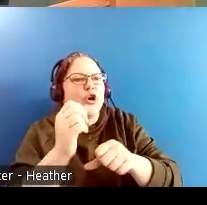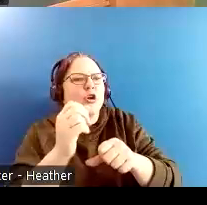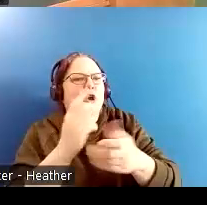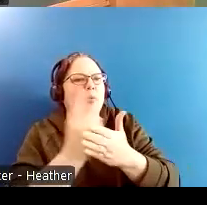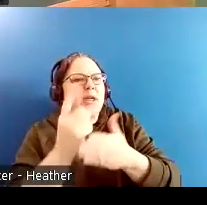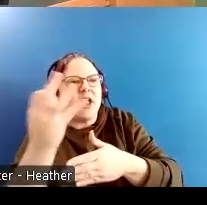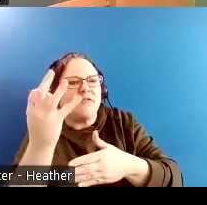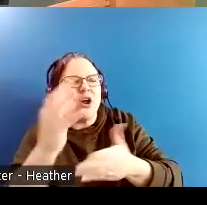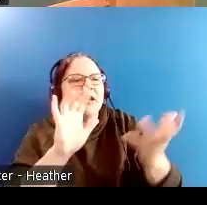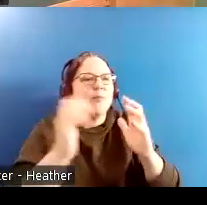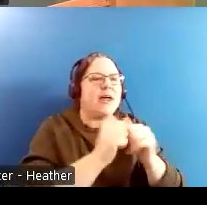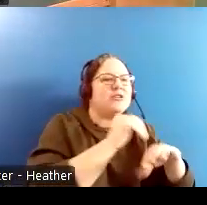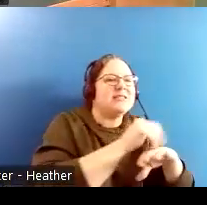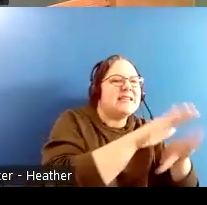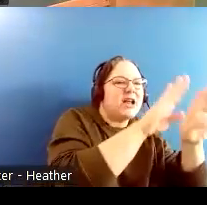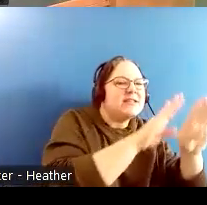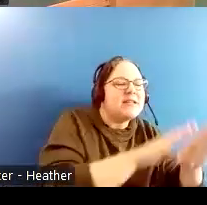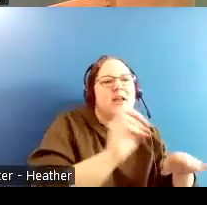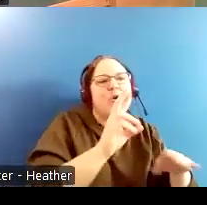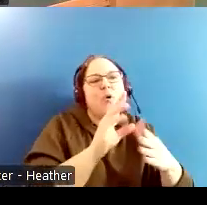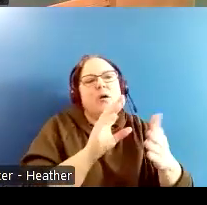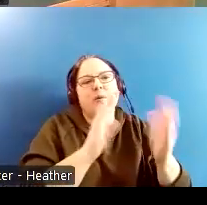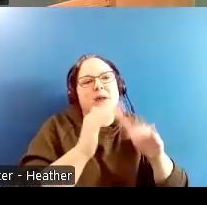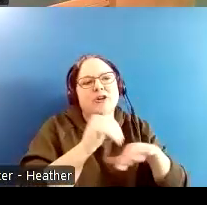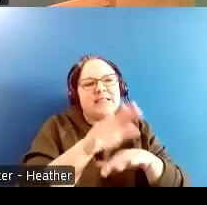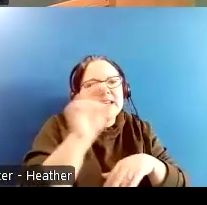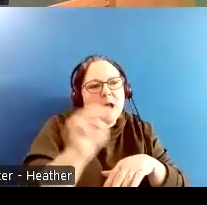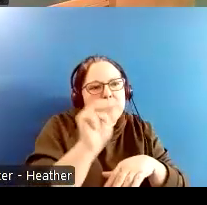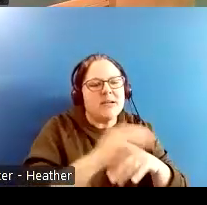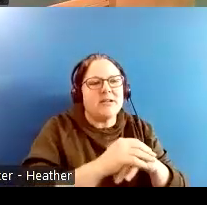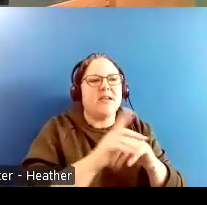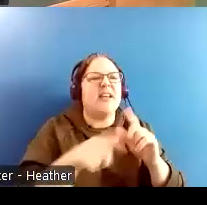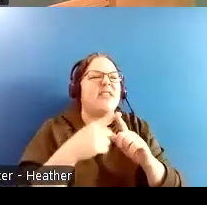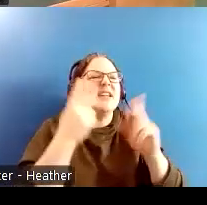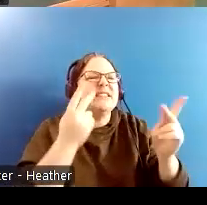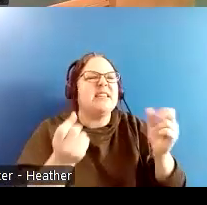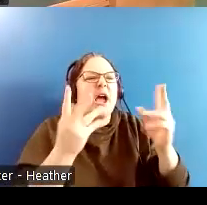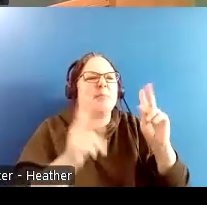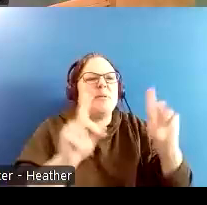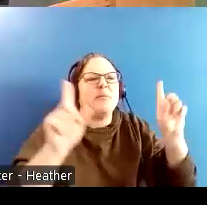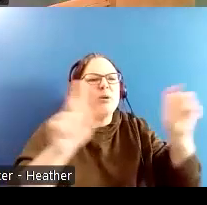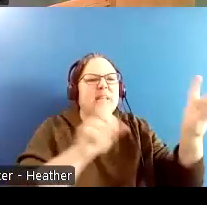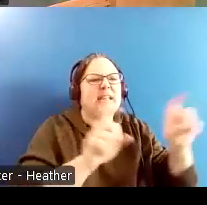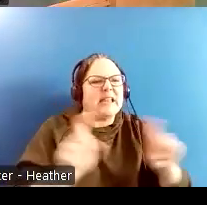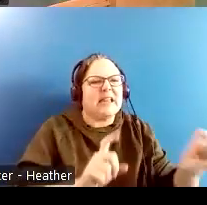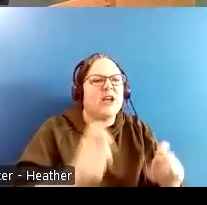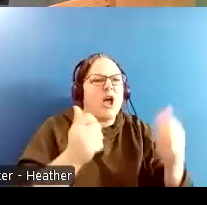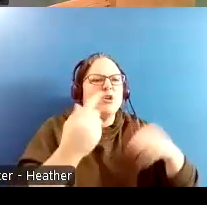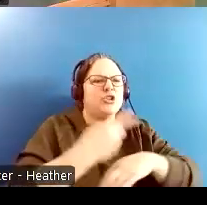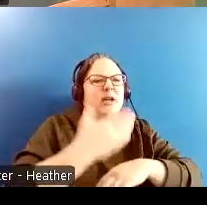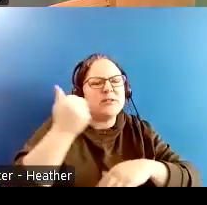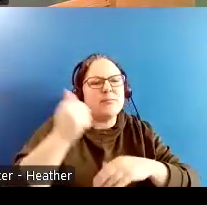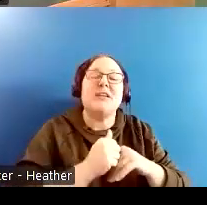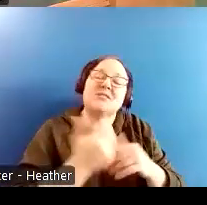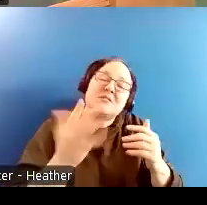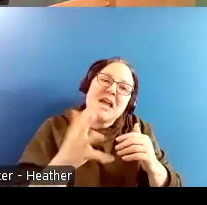on Sunday or Monday, the beginning of the work week, and then looking at the open rates and the click-through rates and all sorts of different things. It was a lot of fun